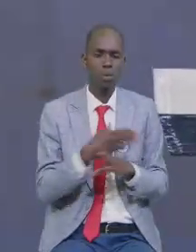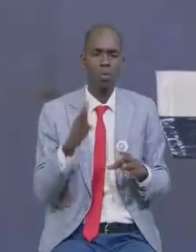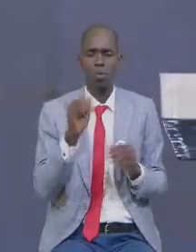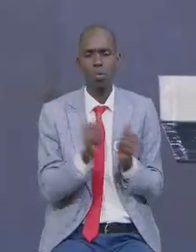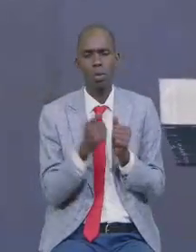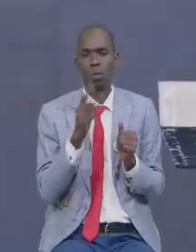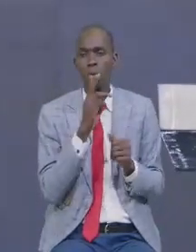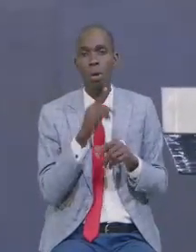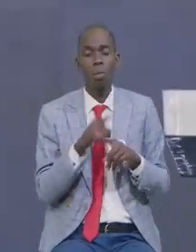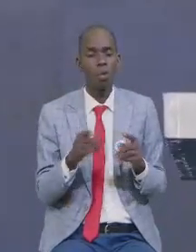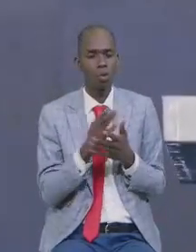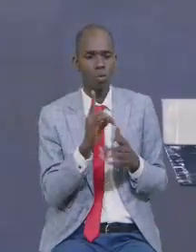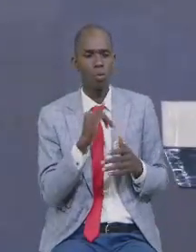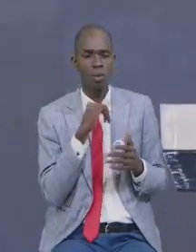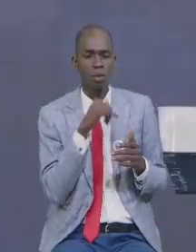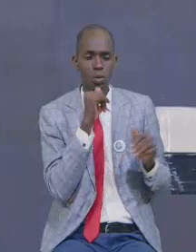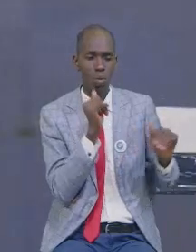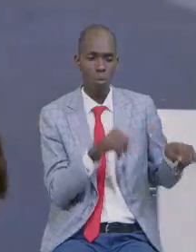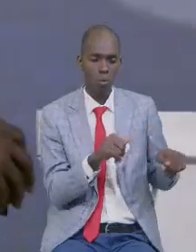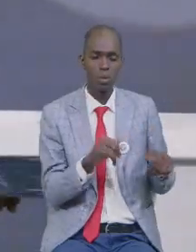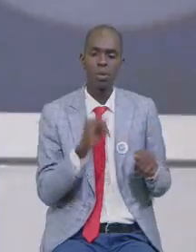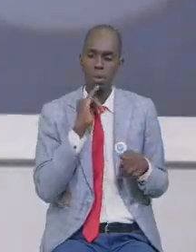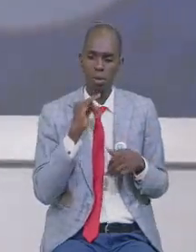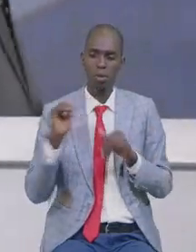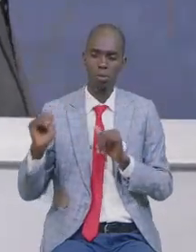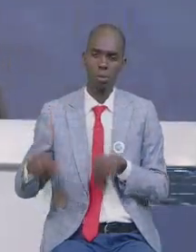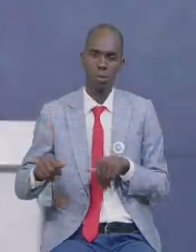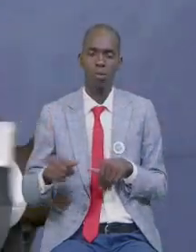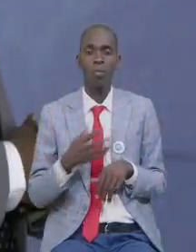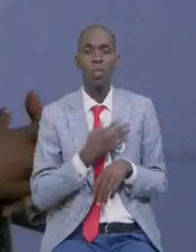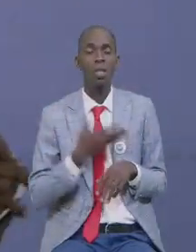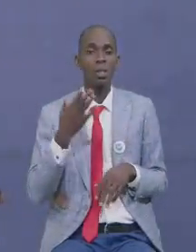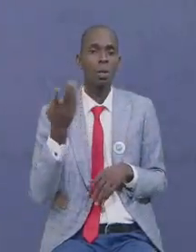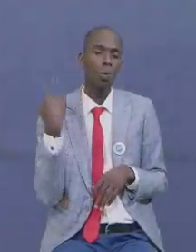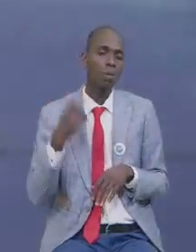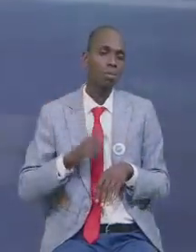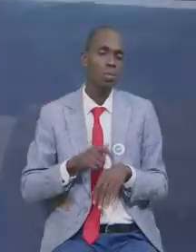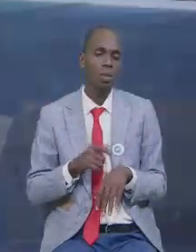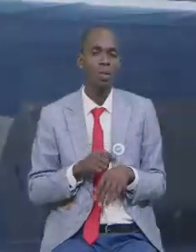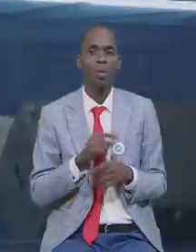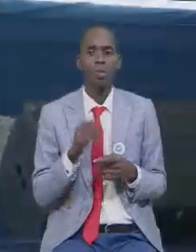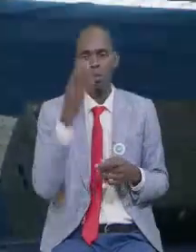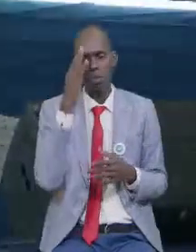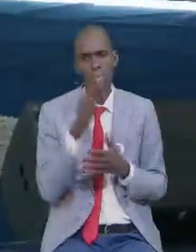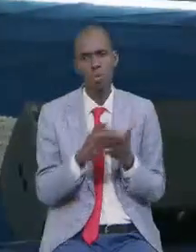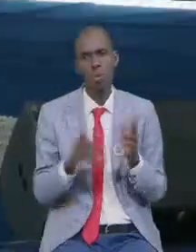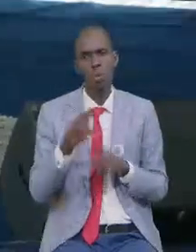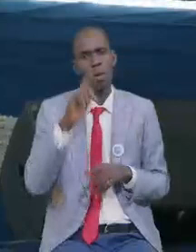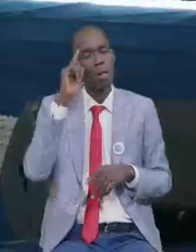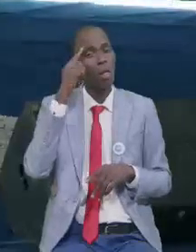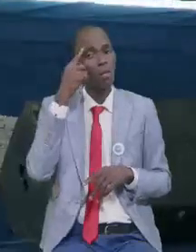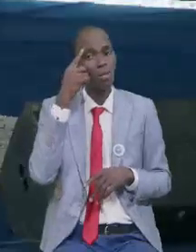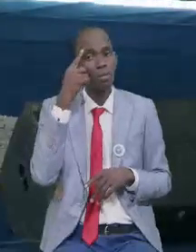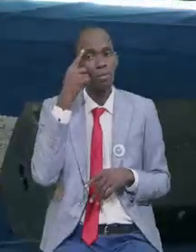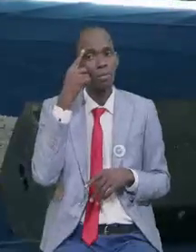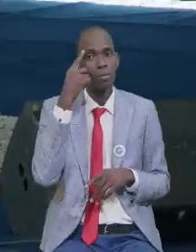is possible. And then there were times that, you know, some people thought over